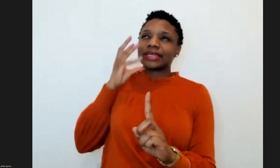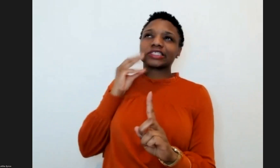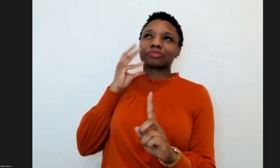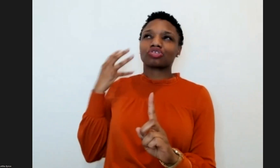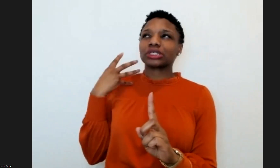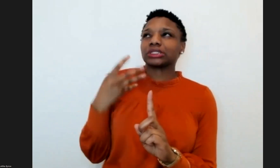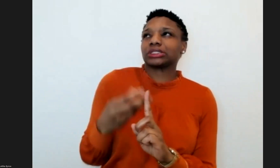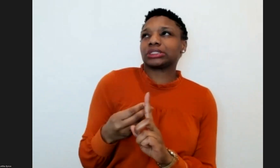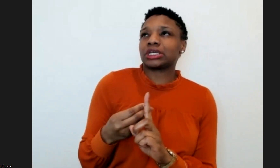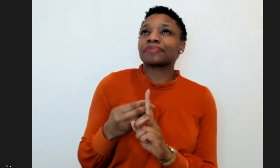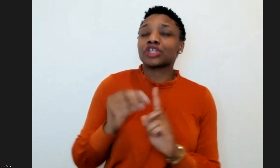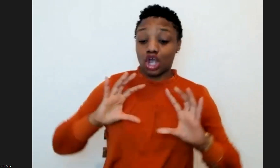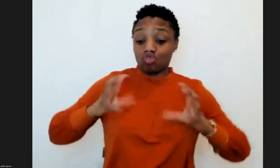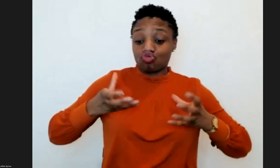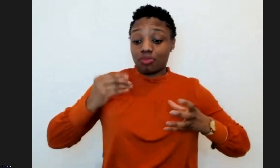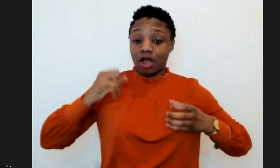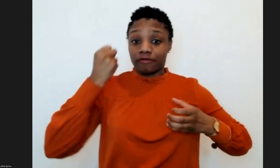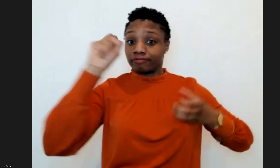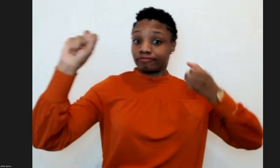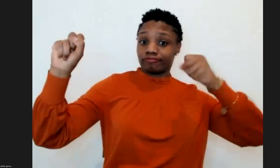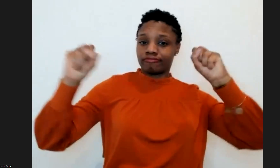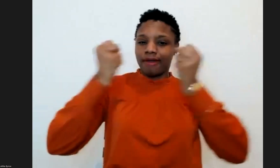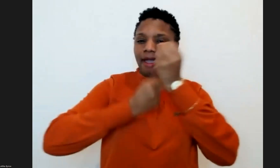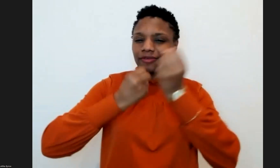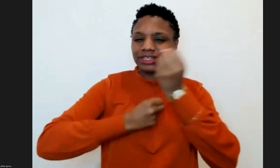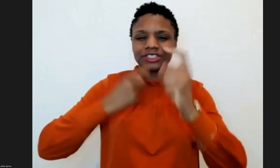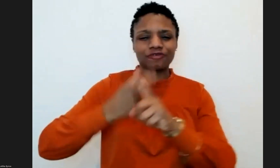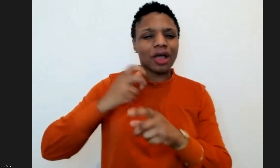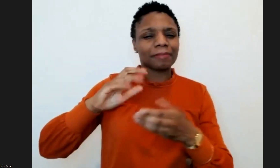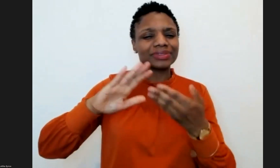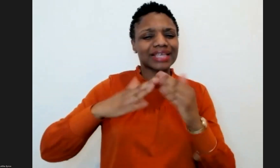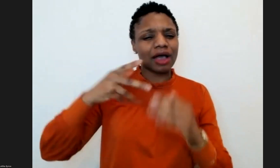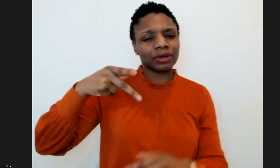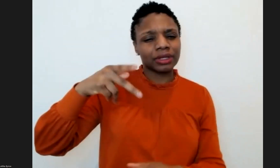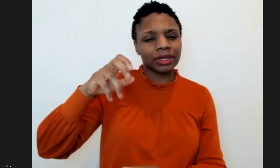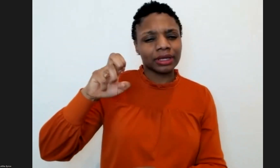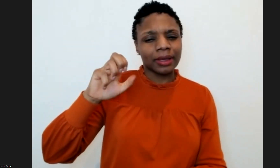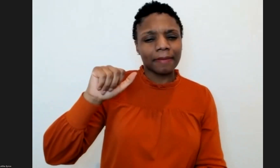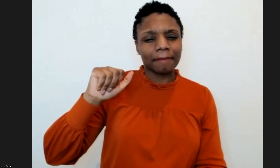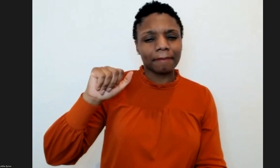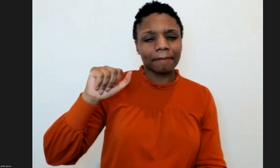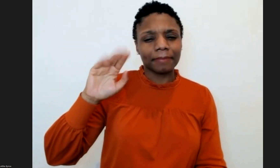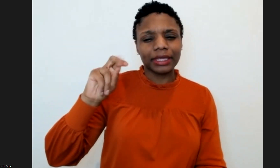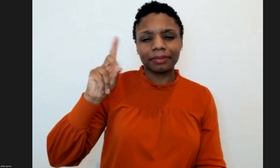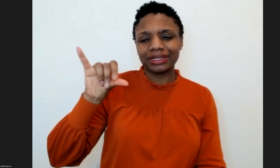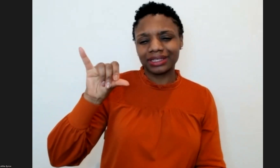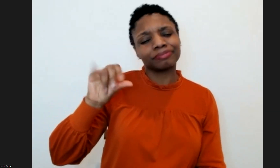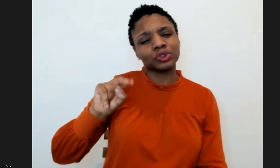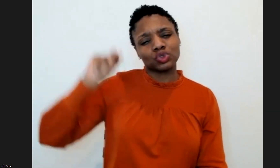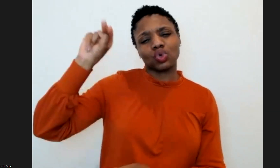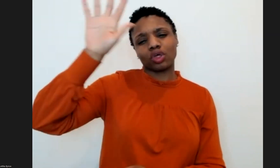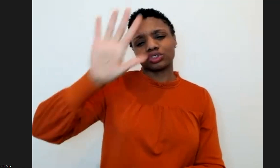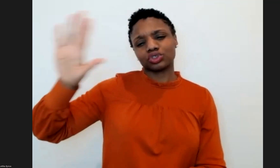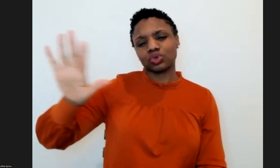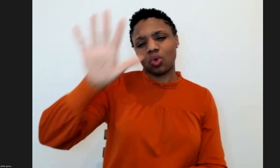a group of activists from Peabody and surrounding areas on the North Shore.